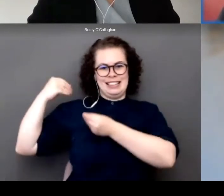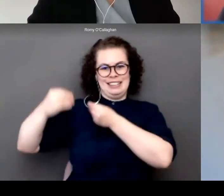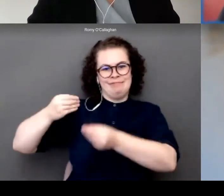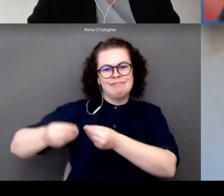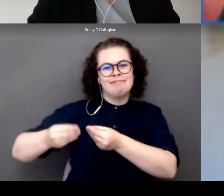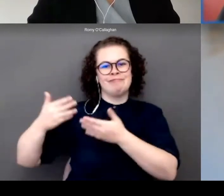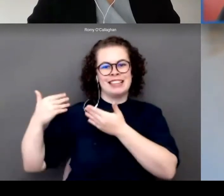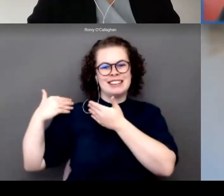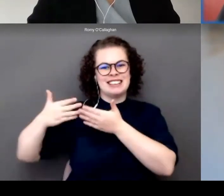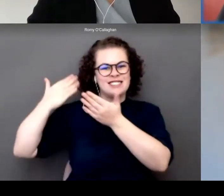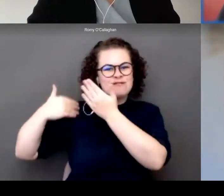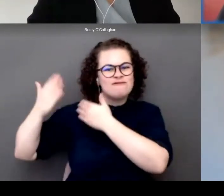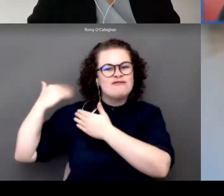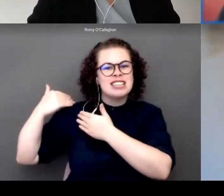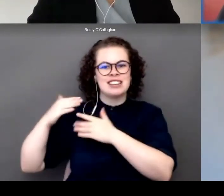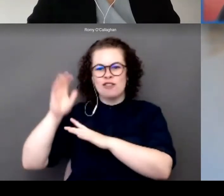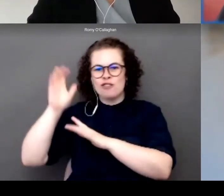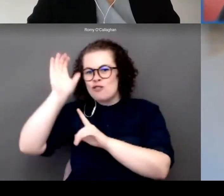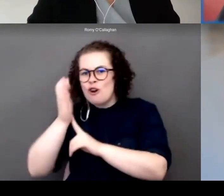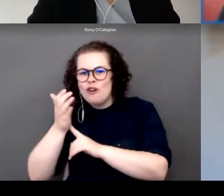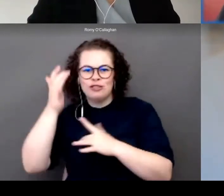heritage. So